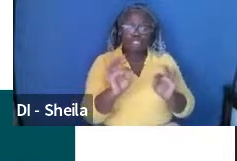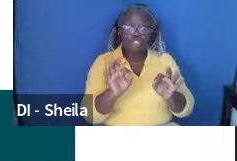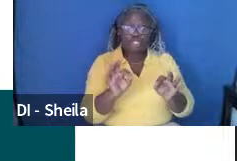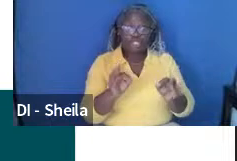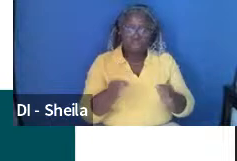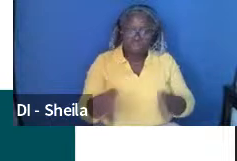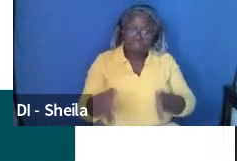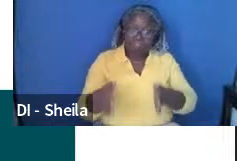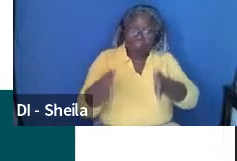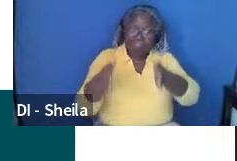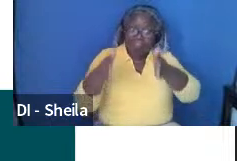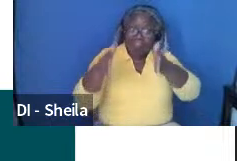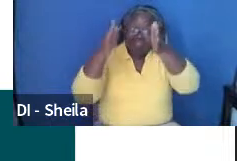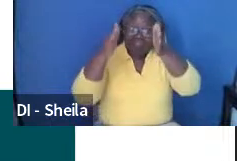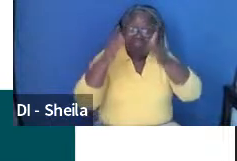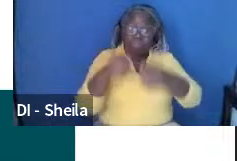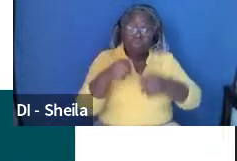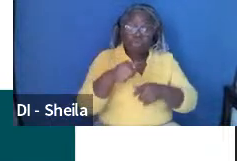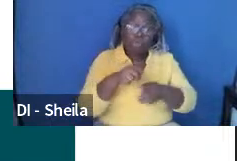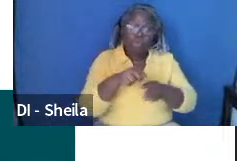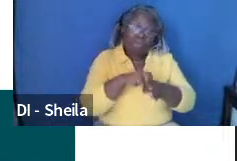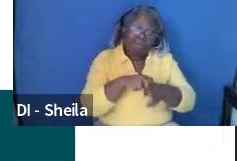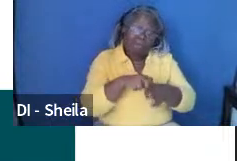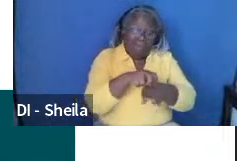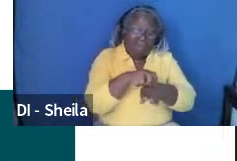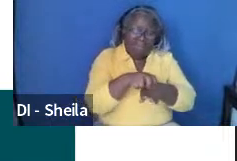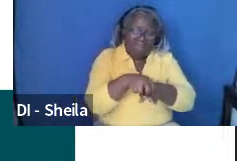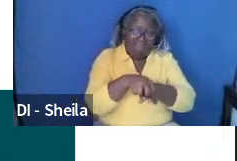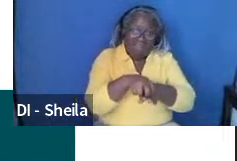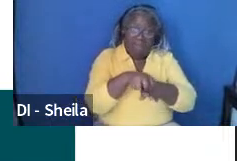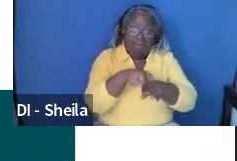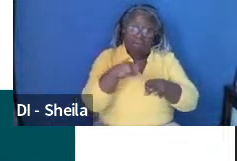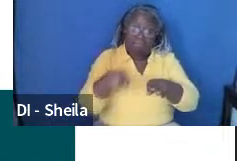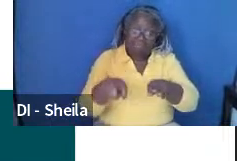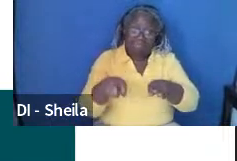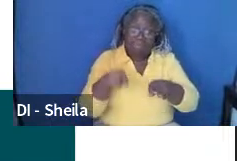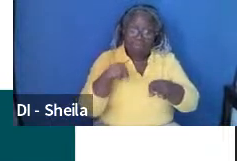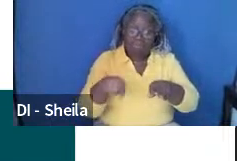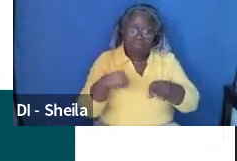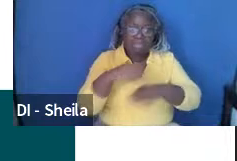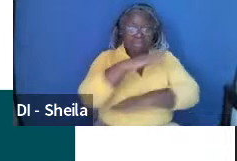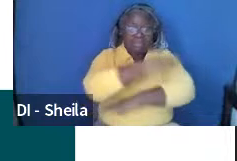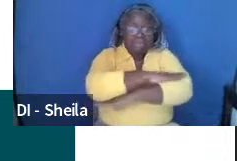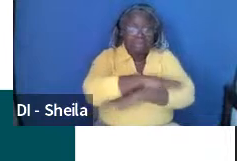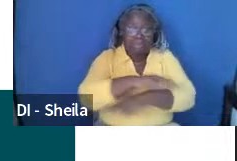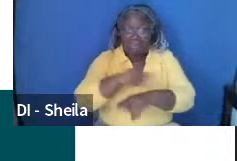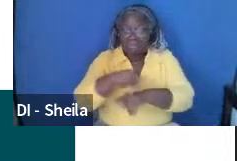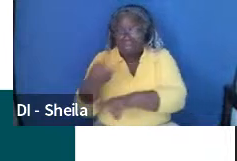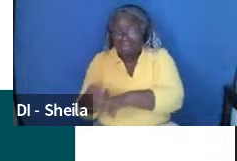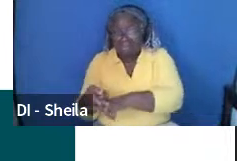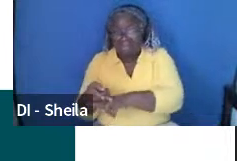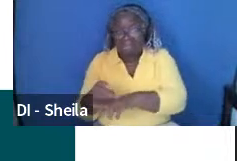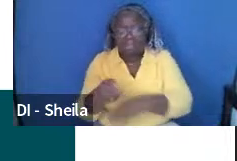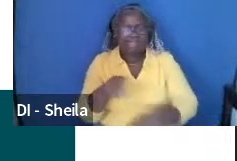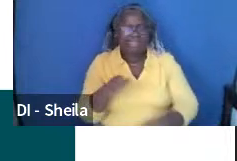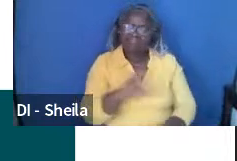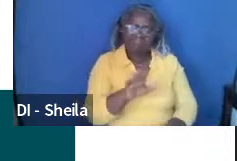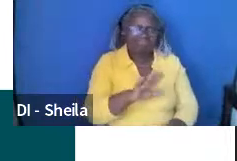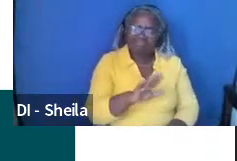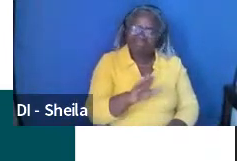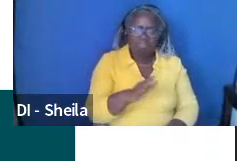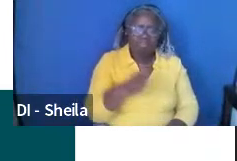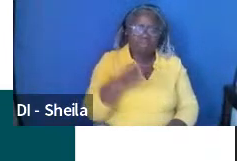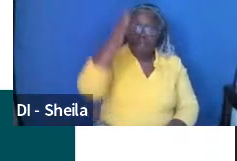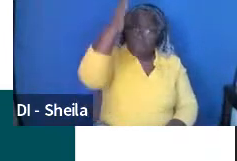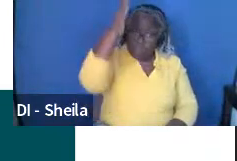in an exam room with the exam chair. In this case, you nuzzle up to the mammography equipment. So